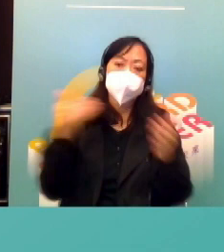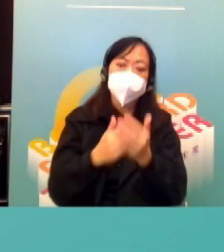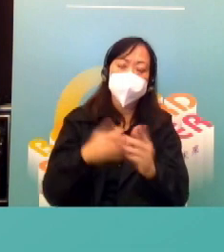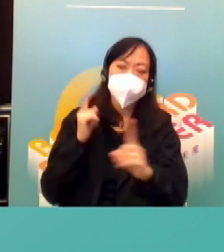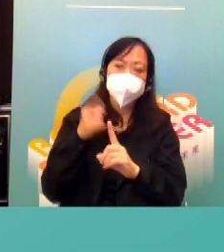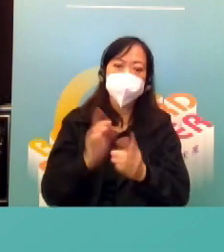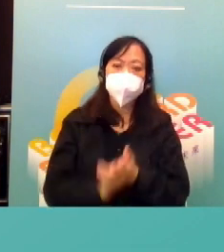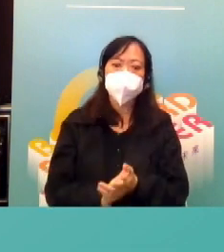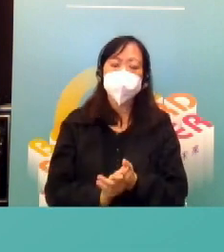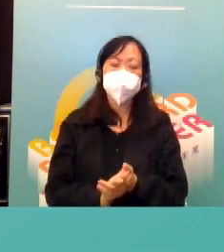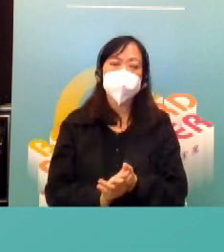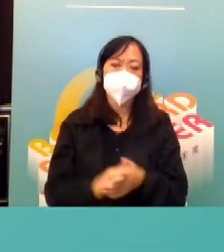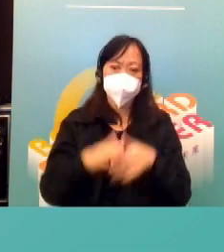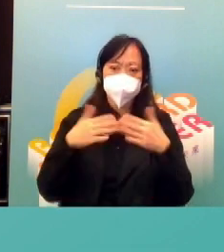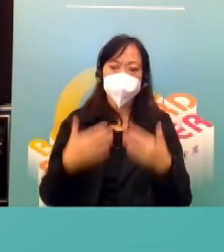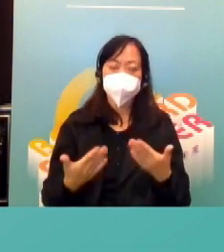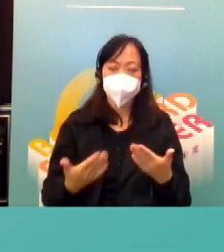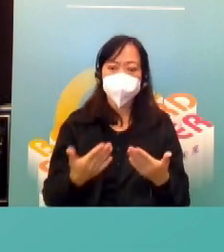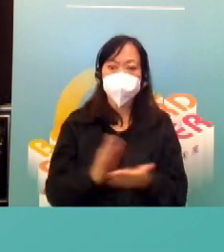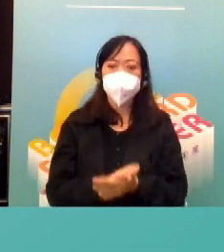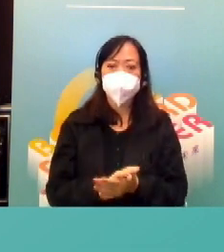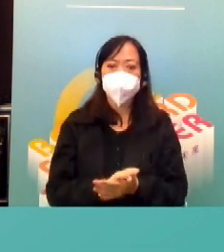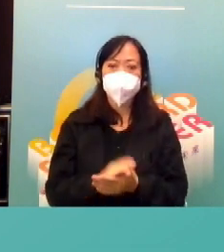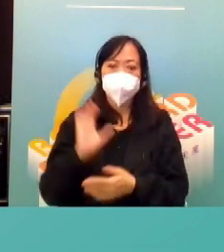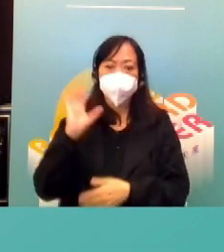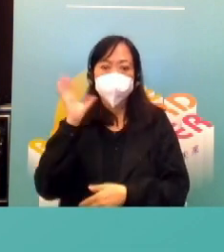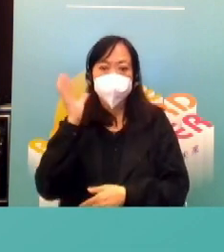graph here, you'll see, of course, the yellow is the cost of delivering that